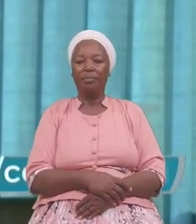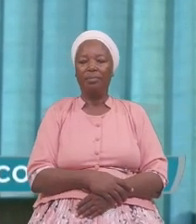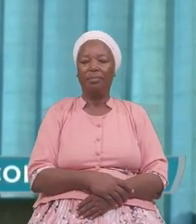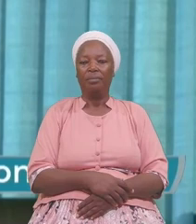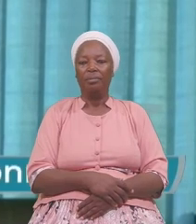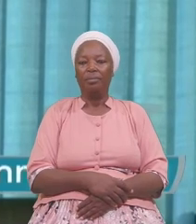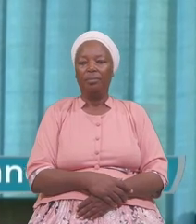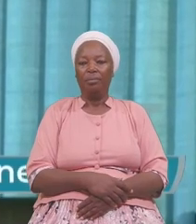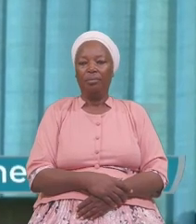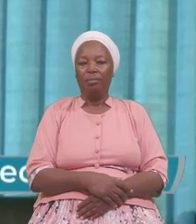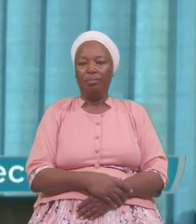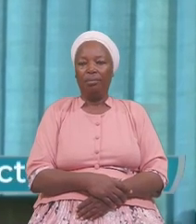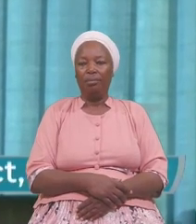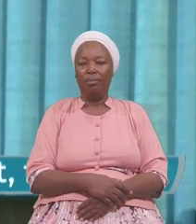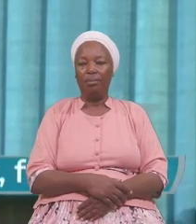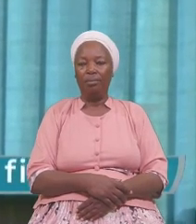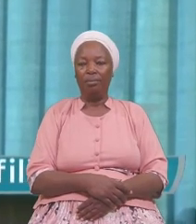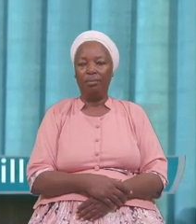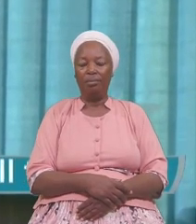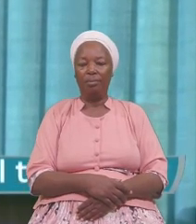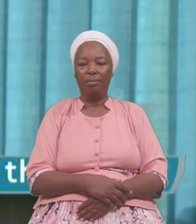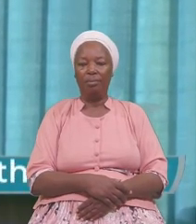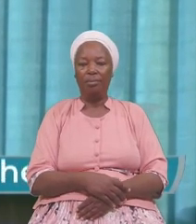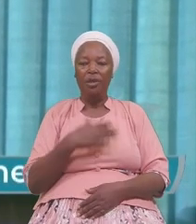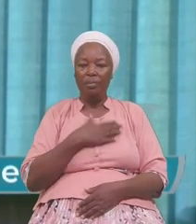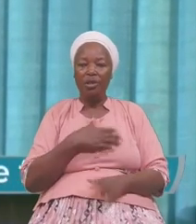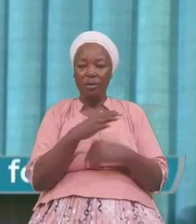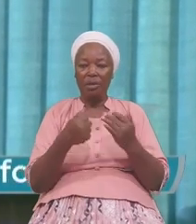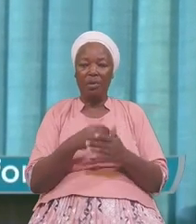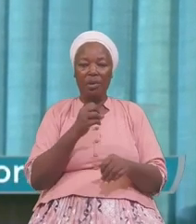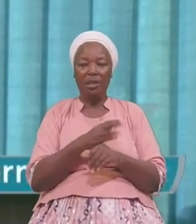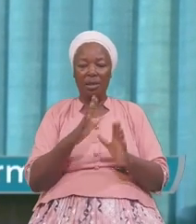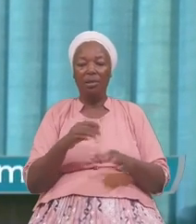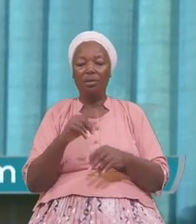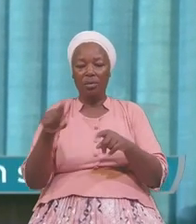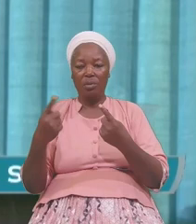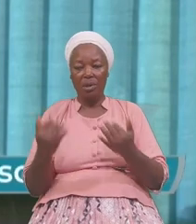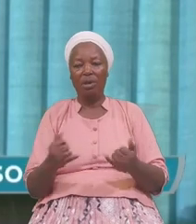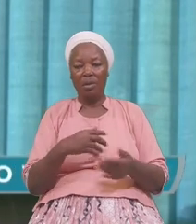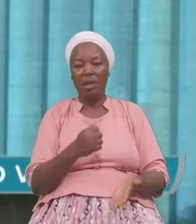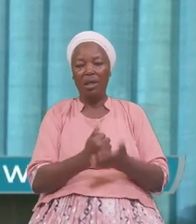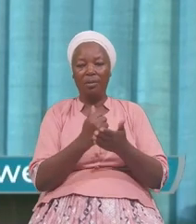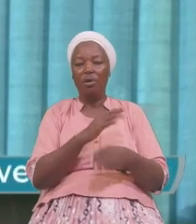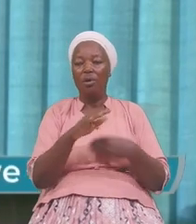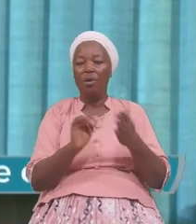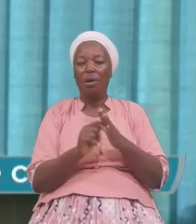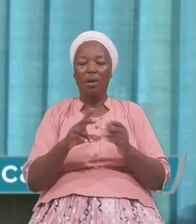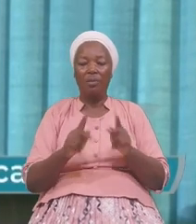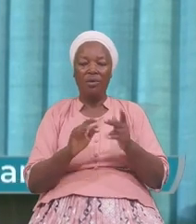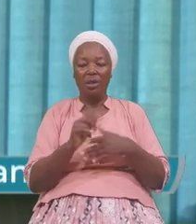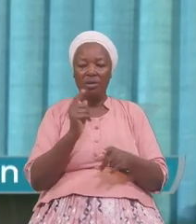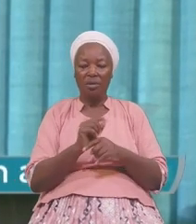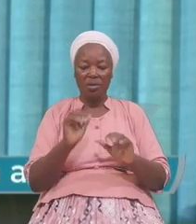Don't leave out anyone. We appeal to our converts, those who have just given their lives to Christ. Let's remain standing as we